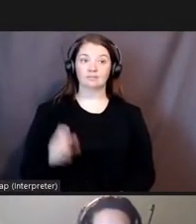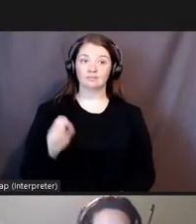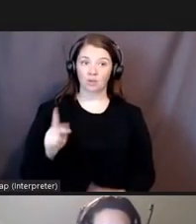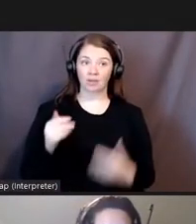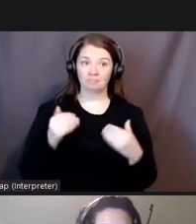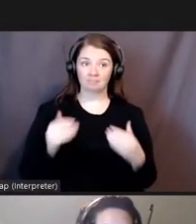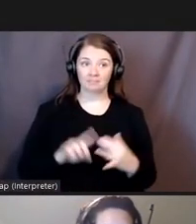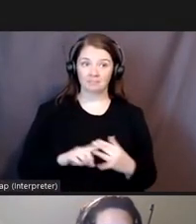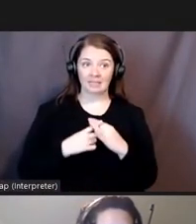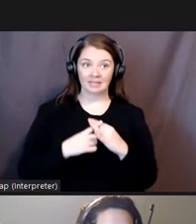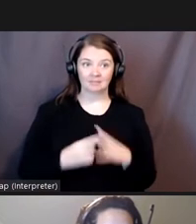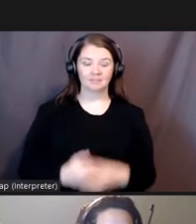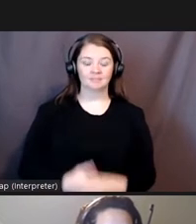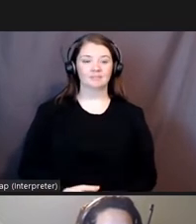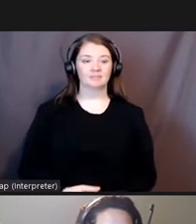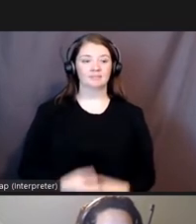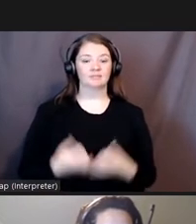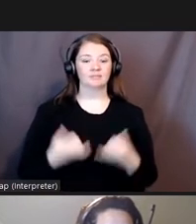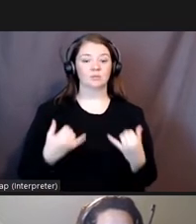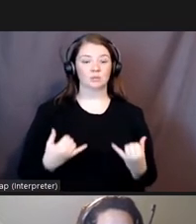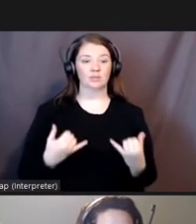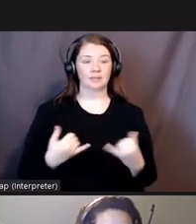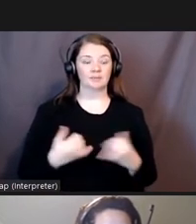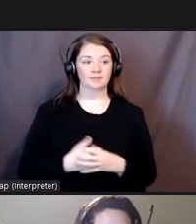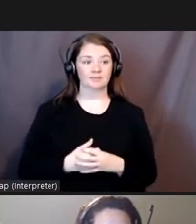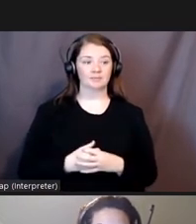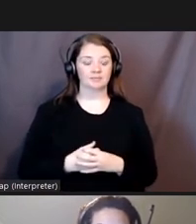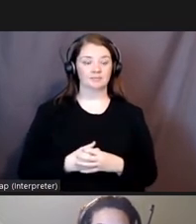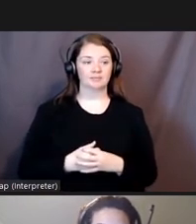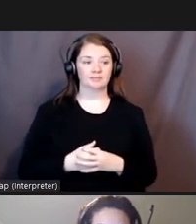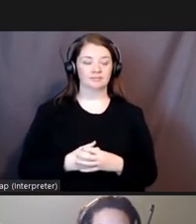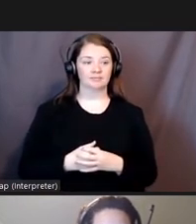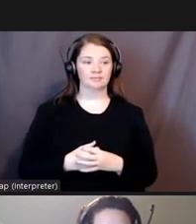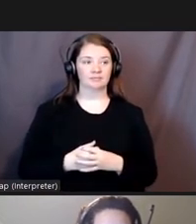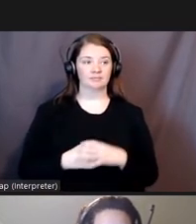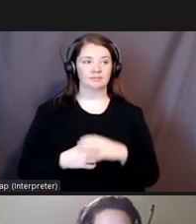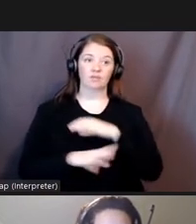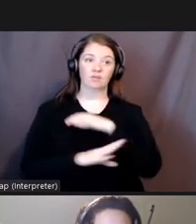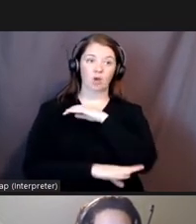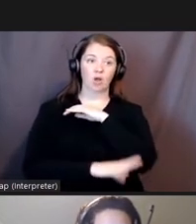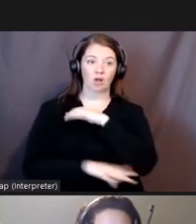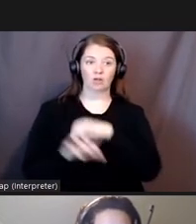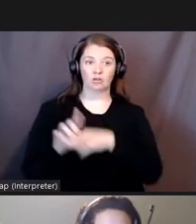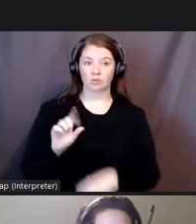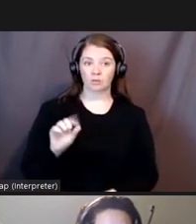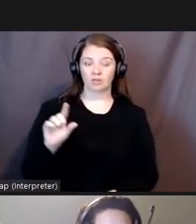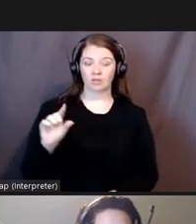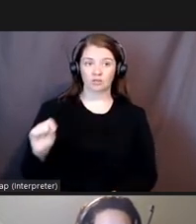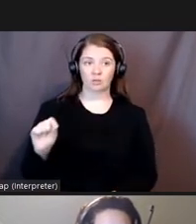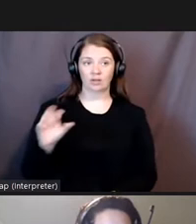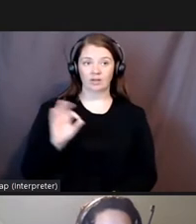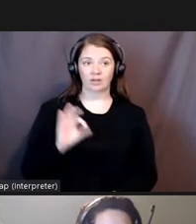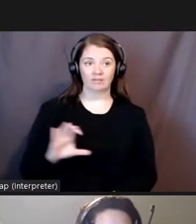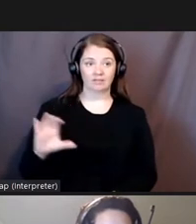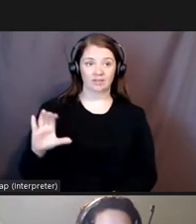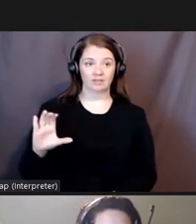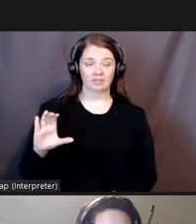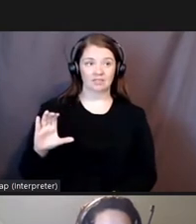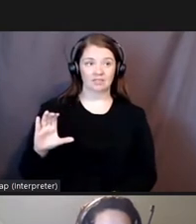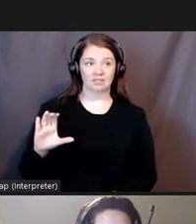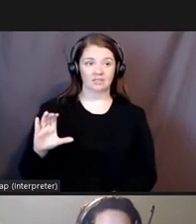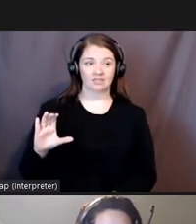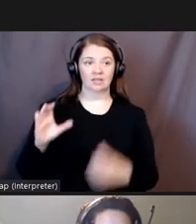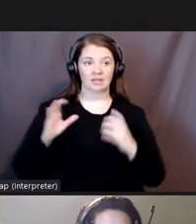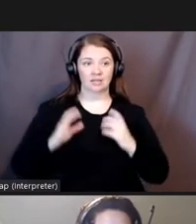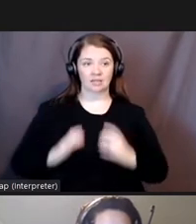Okay, so let's begin. So today is the fall 2020 Federal Communications Commission's